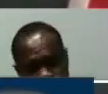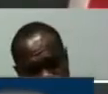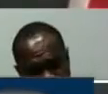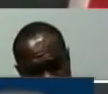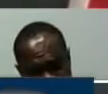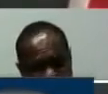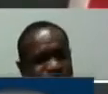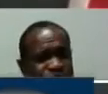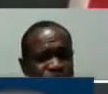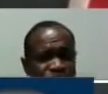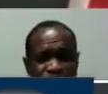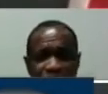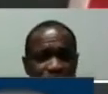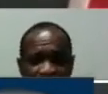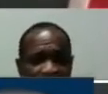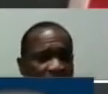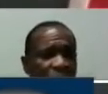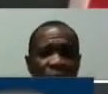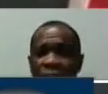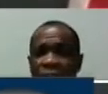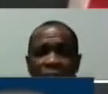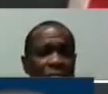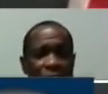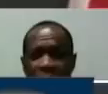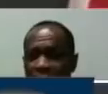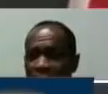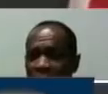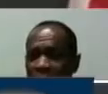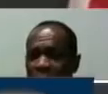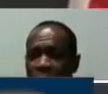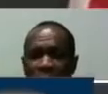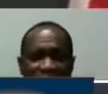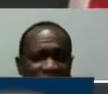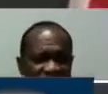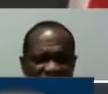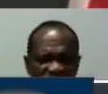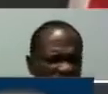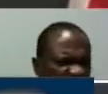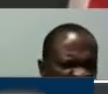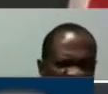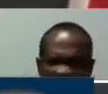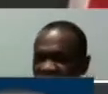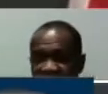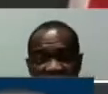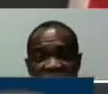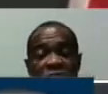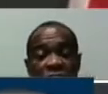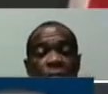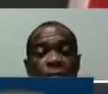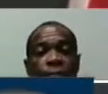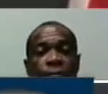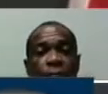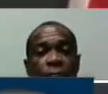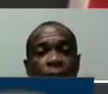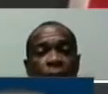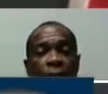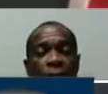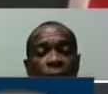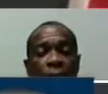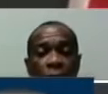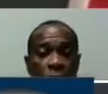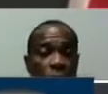Ladies and gentlemen, these urgent policy measures, I have had extensive discussion with the Attorney